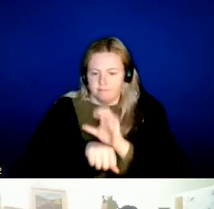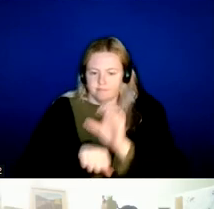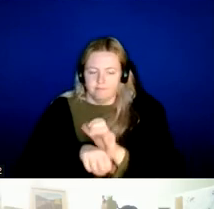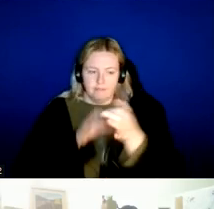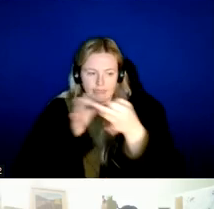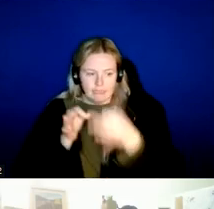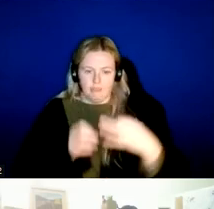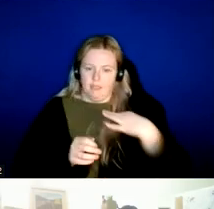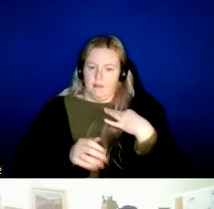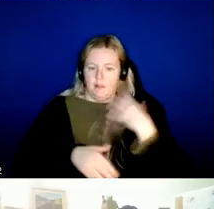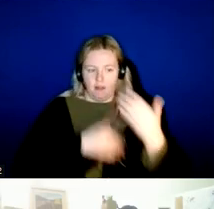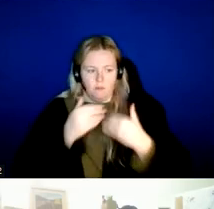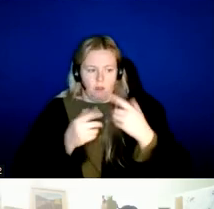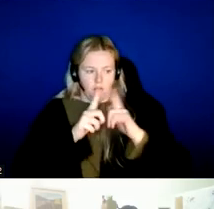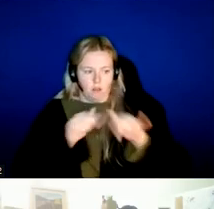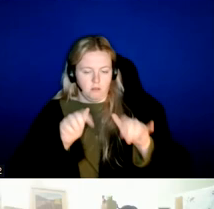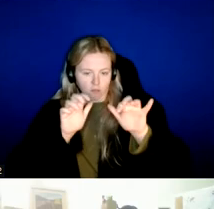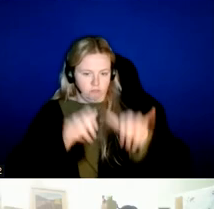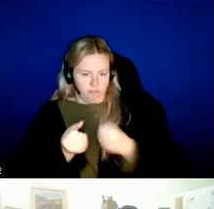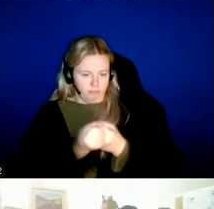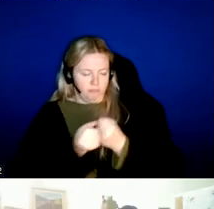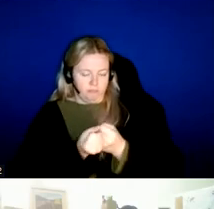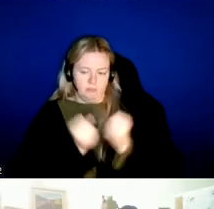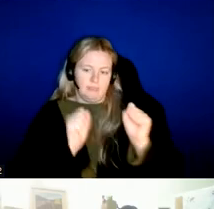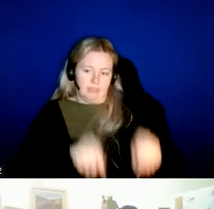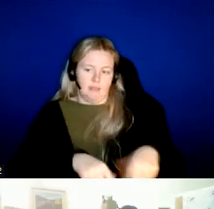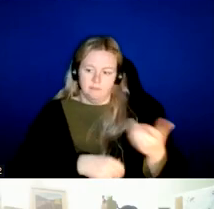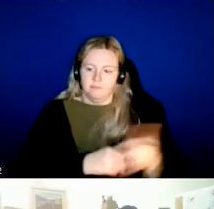application process and so forth too. So